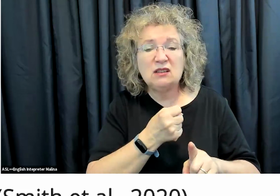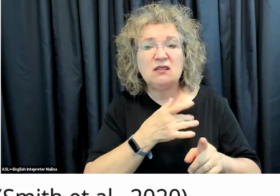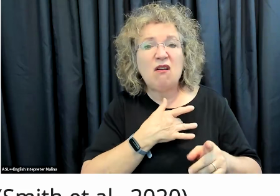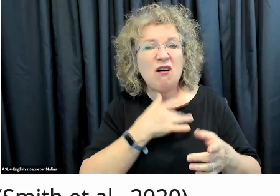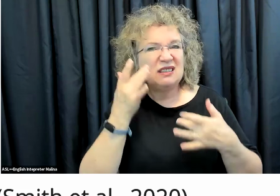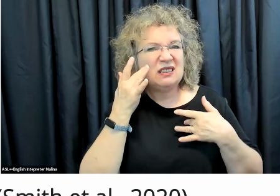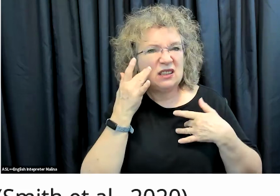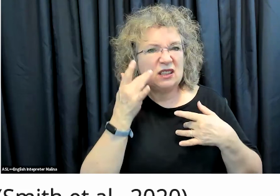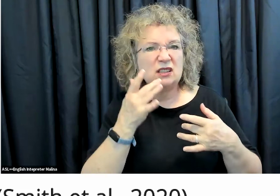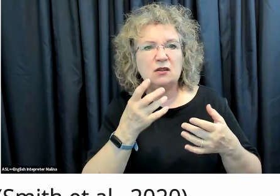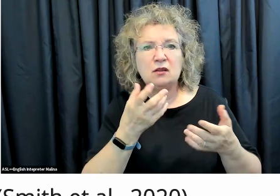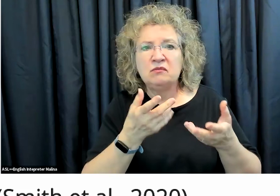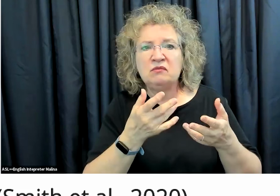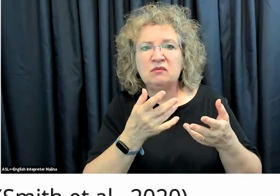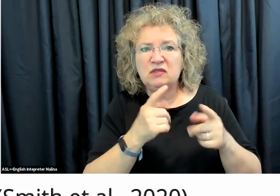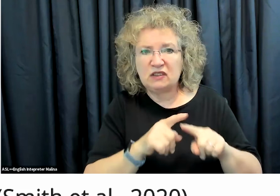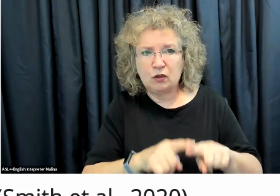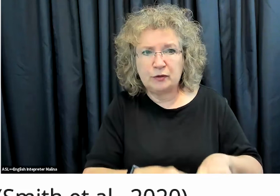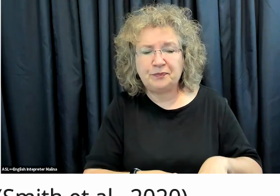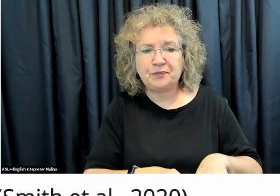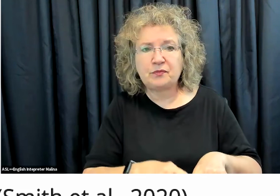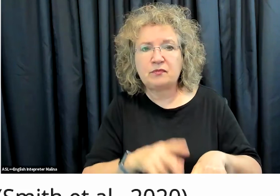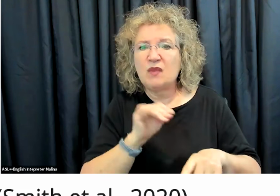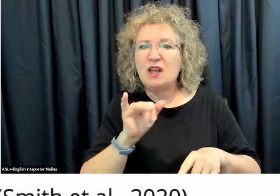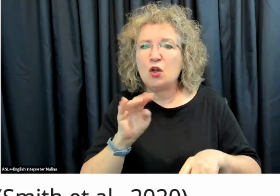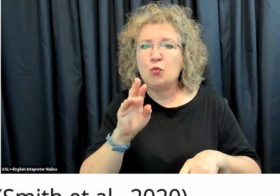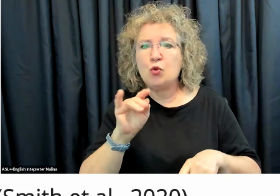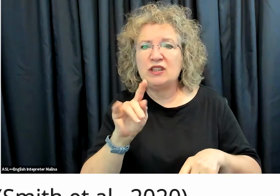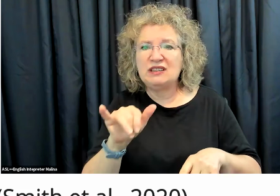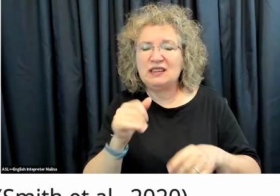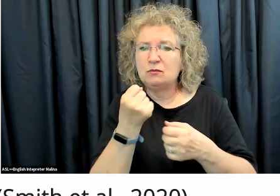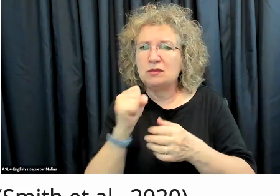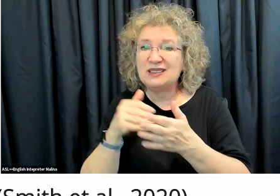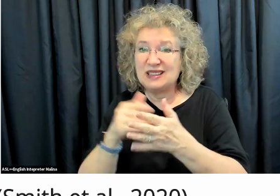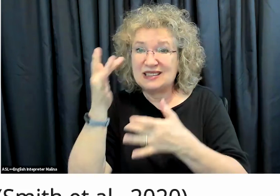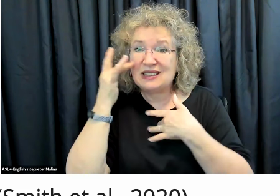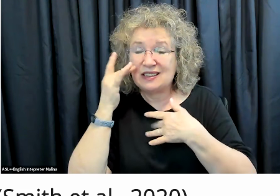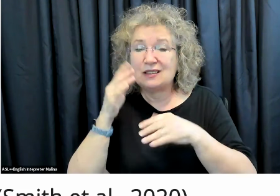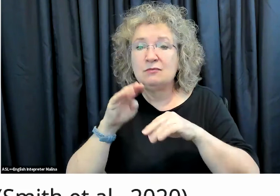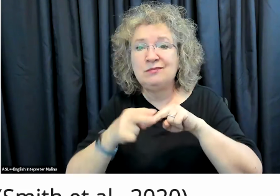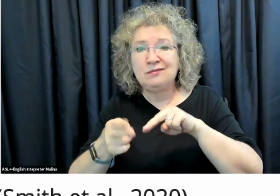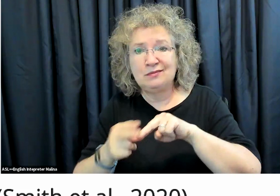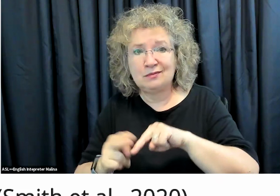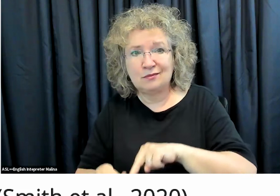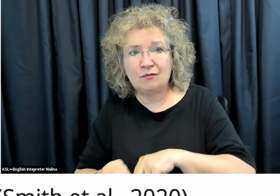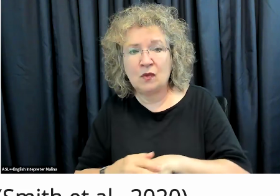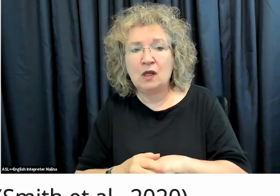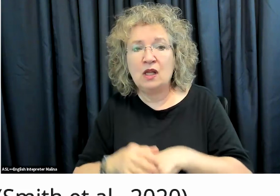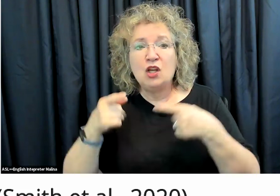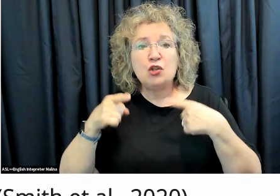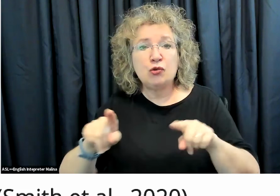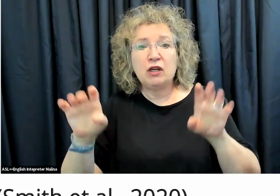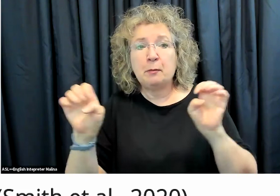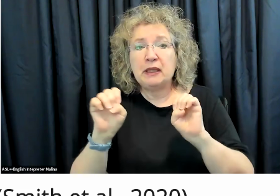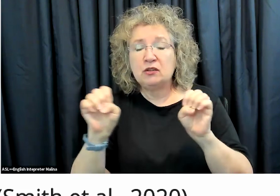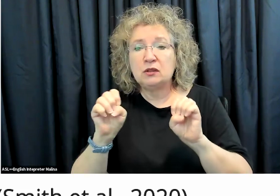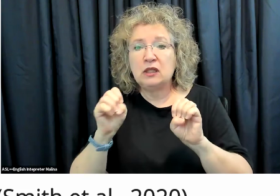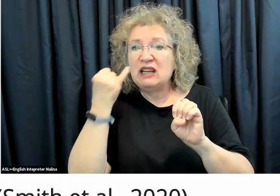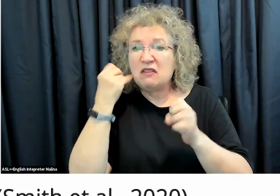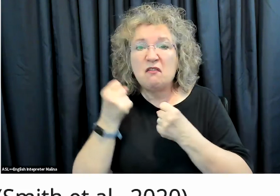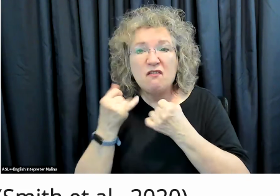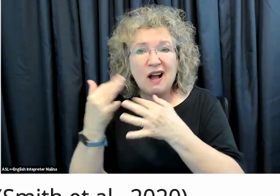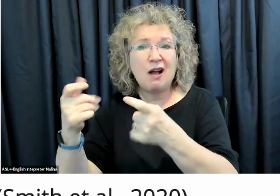outage, or a pandemic, this isolation intensifies. There are multiple barriers that we need to consider when we